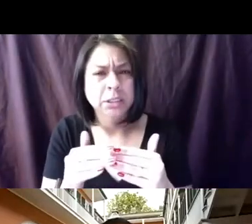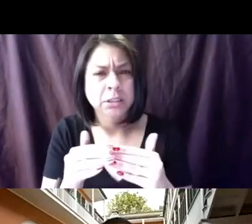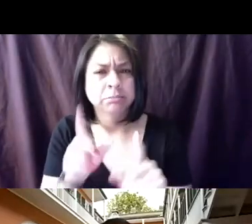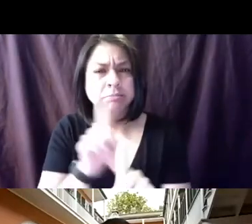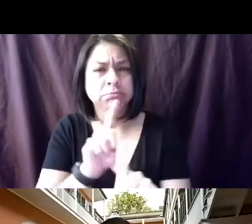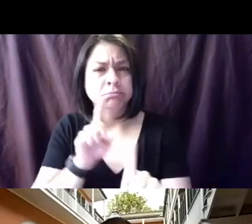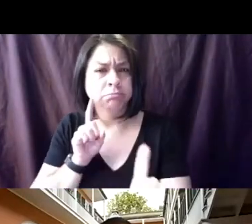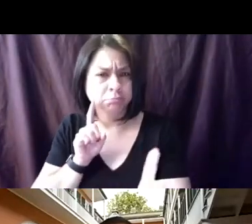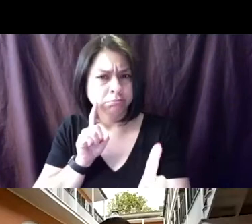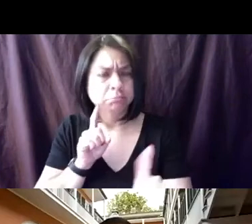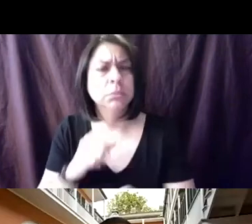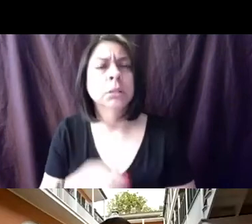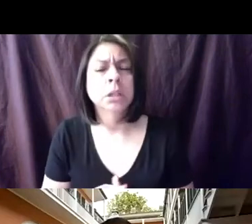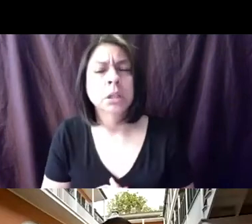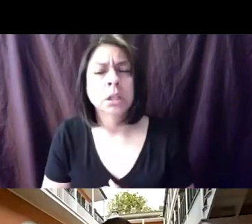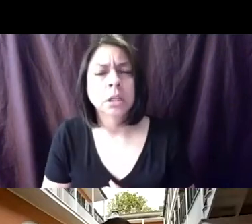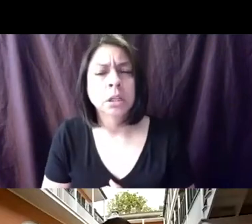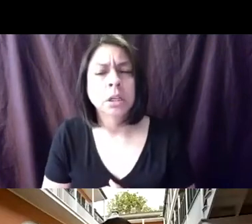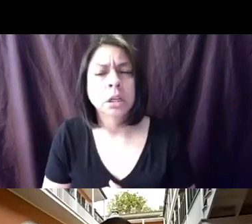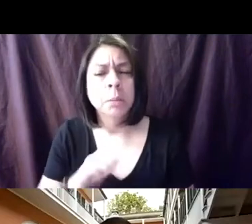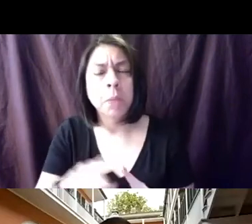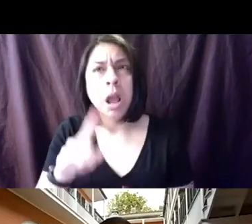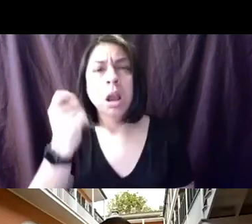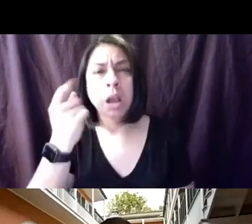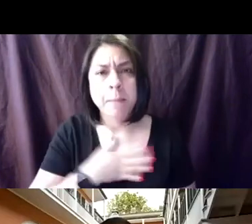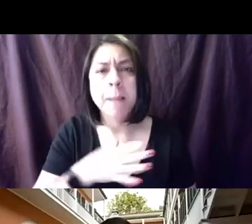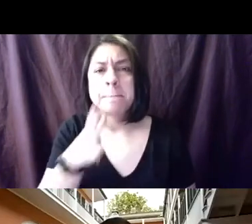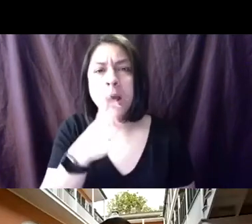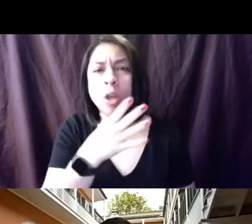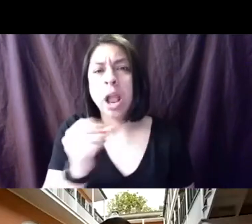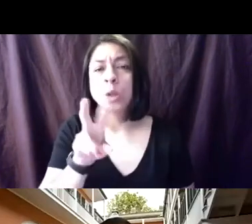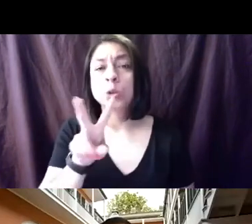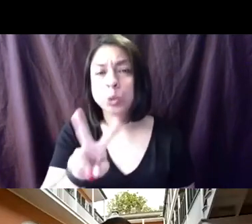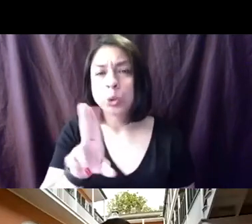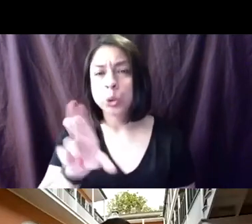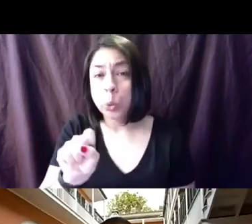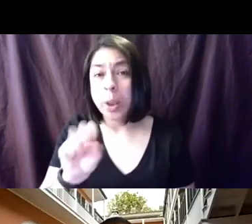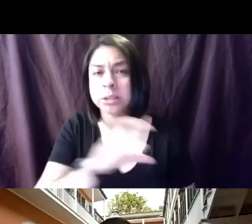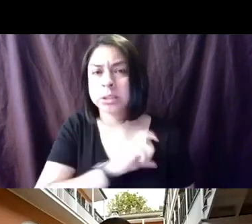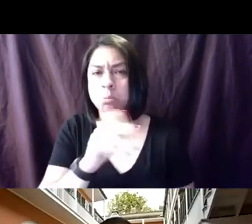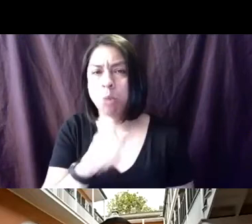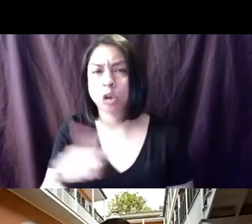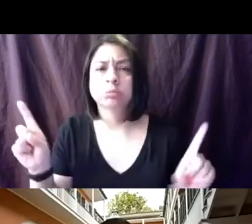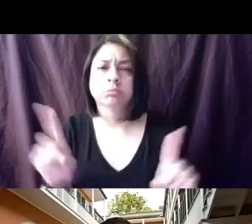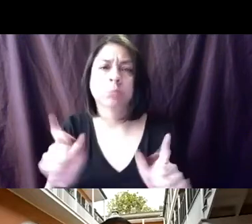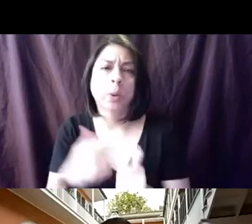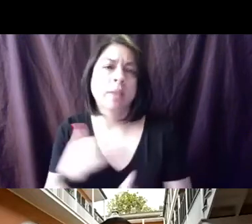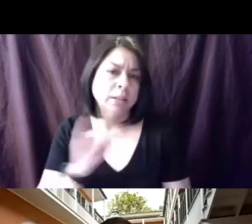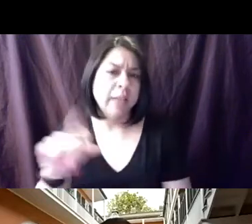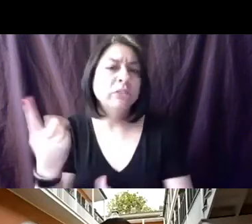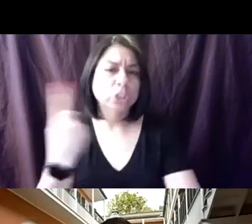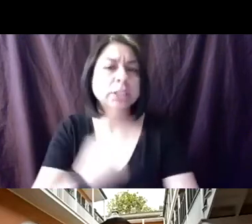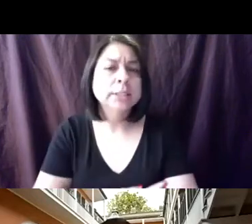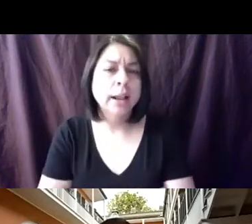not far behind each other. But it was my mother and two U.S. Marshals that were with me the first day. Yes.